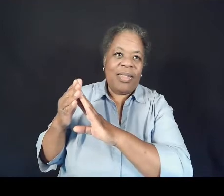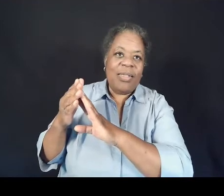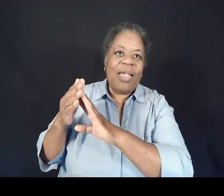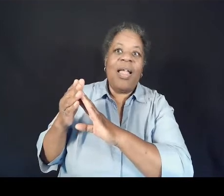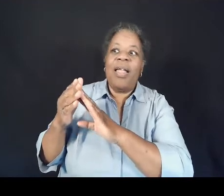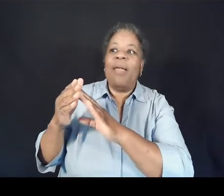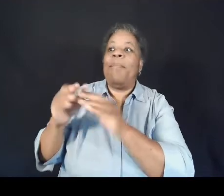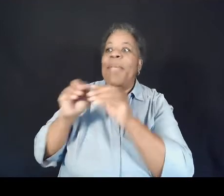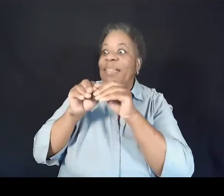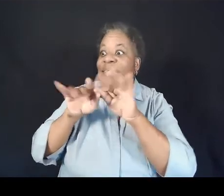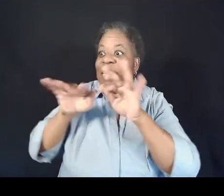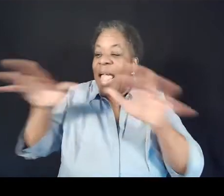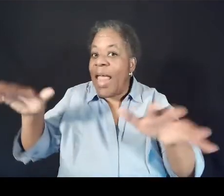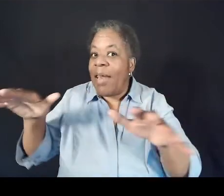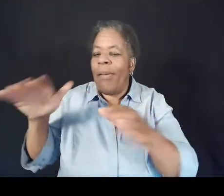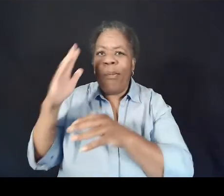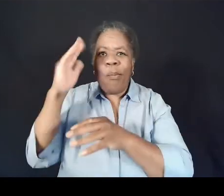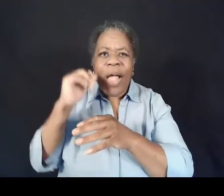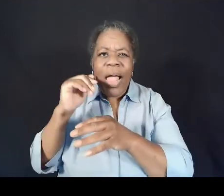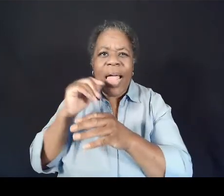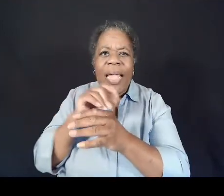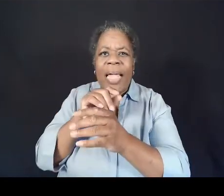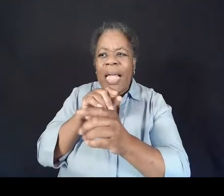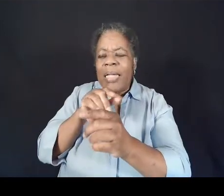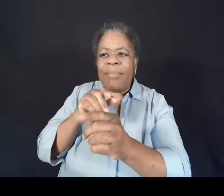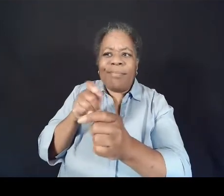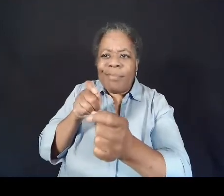by persecution all over the empire.